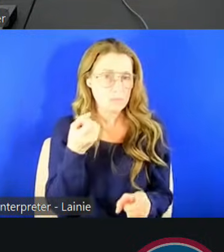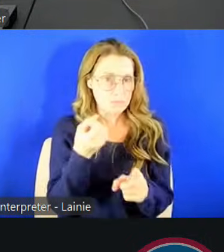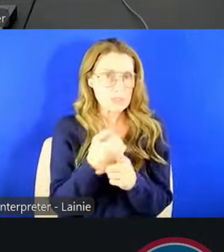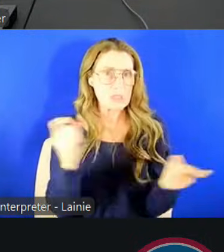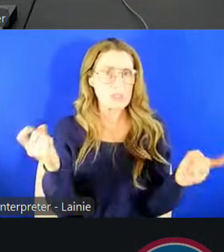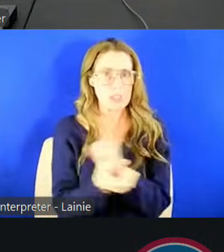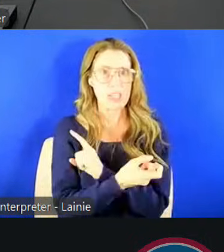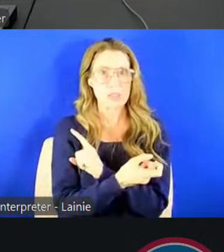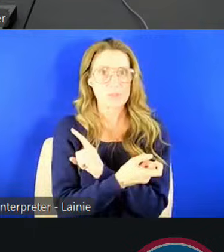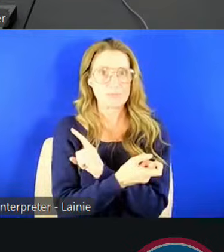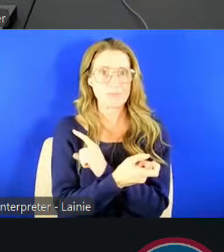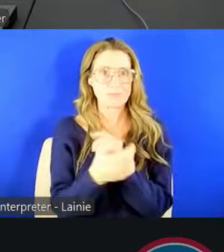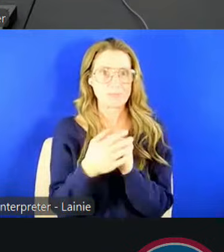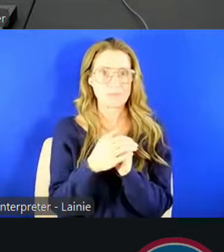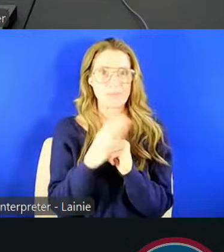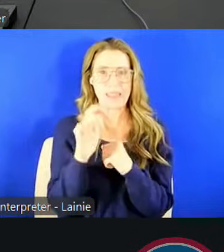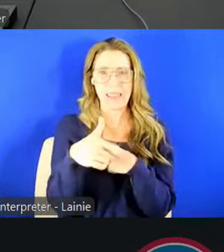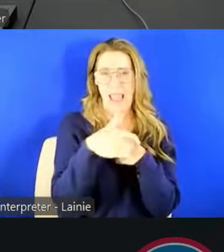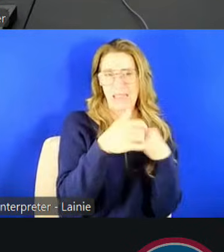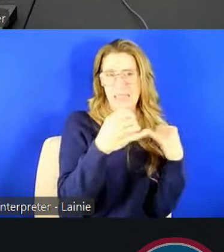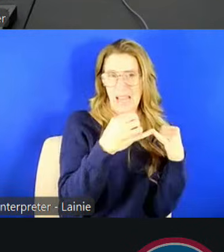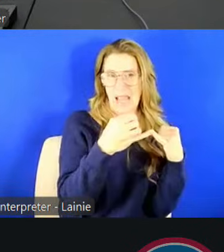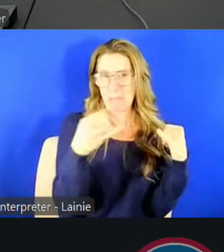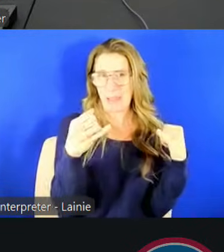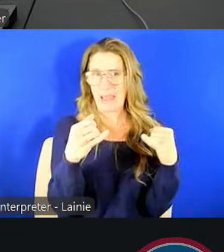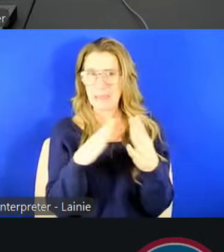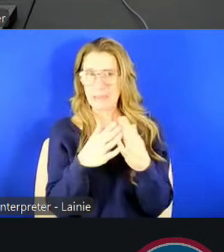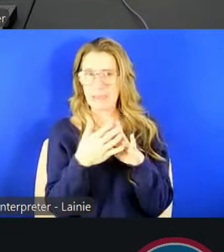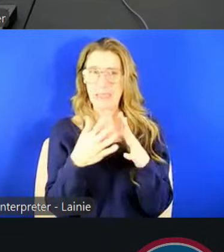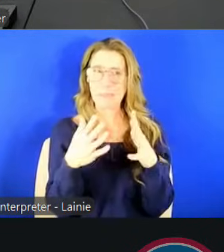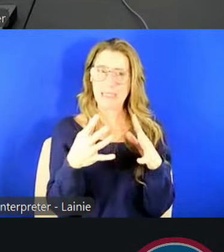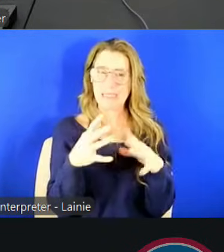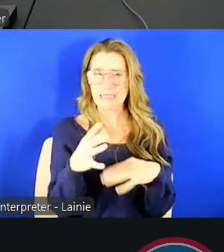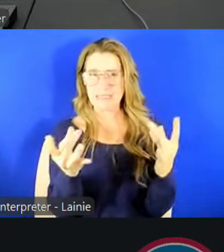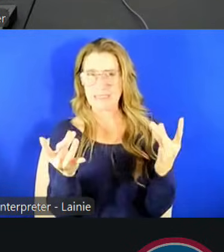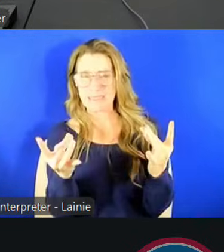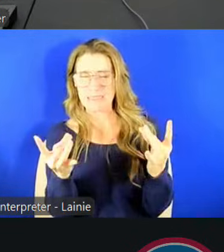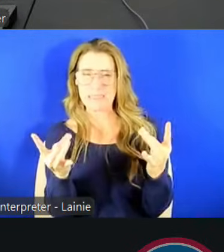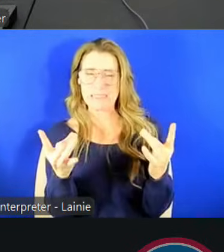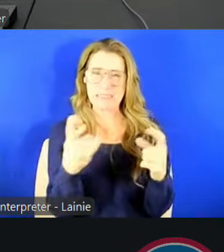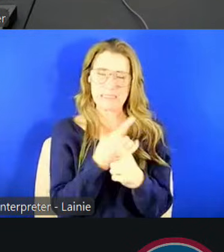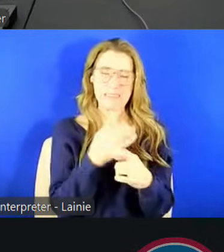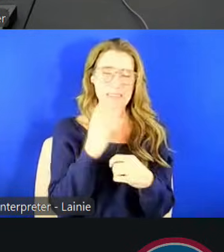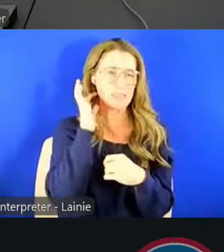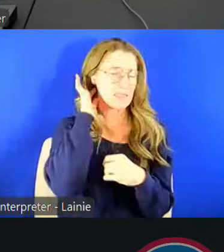time frame it's getting a little tight. right, and our team is doing a lot of analysis,